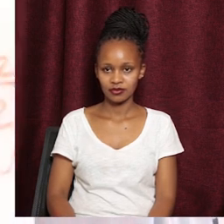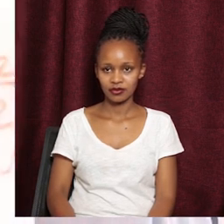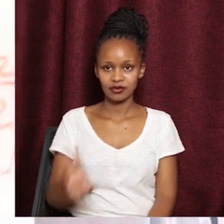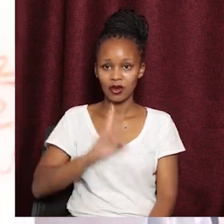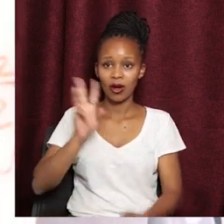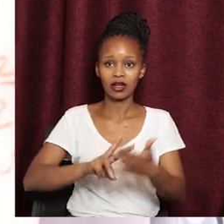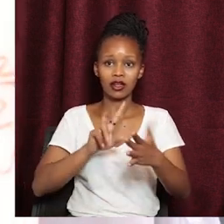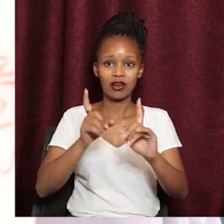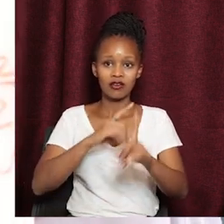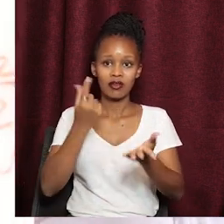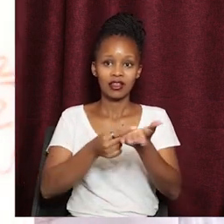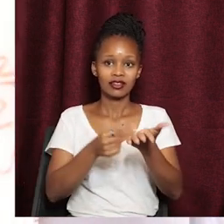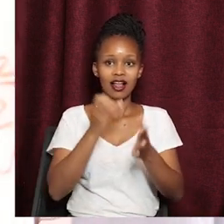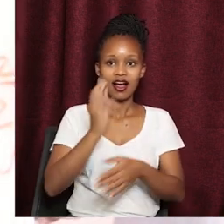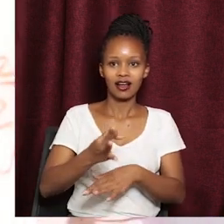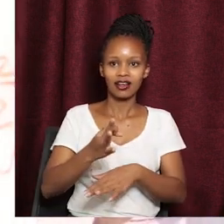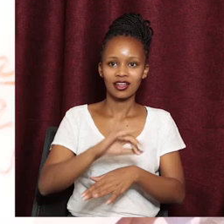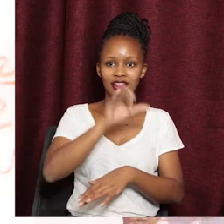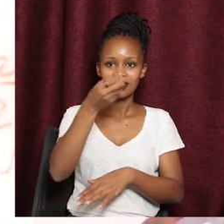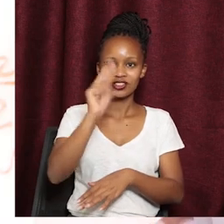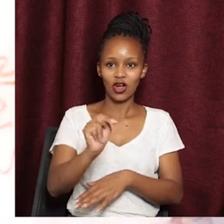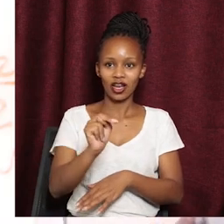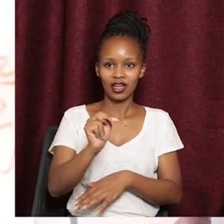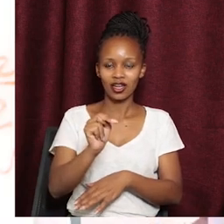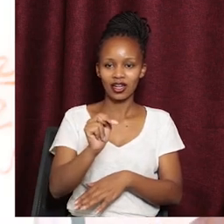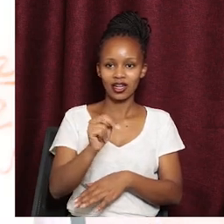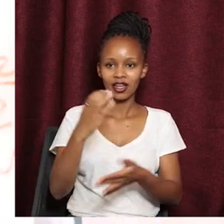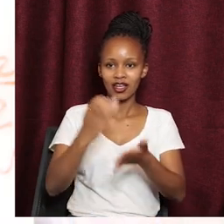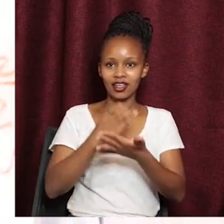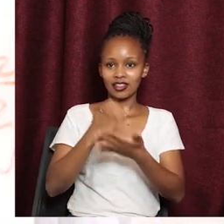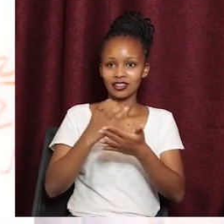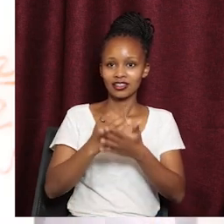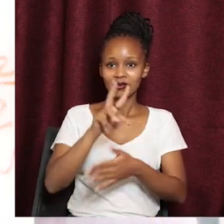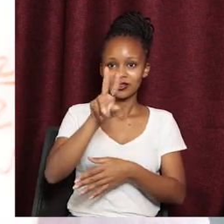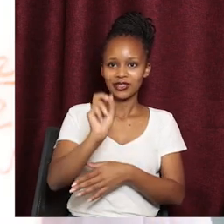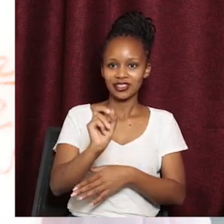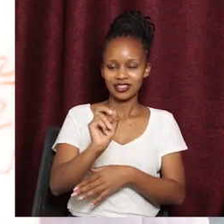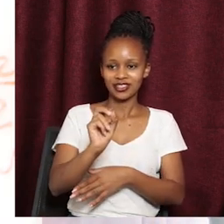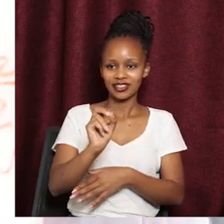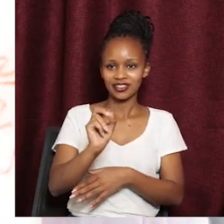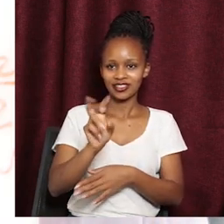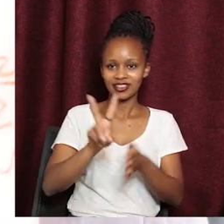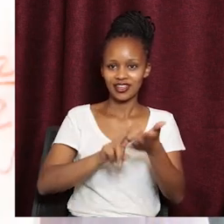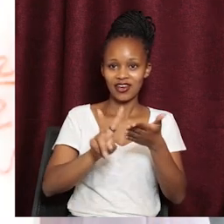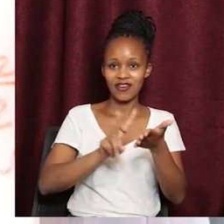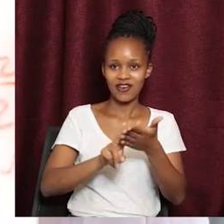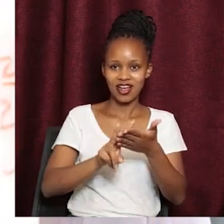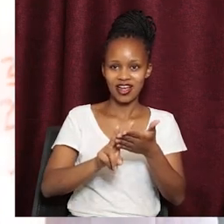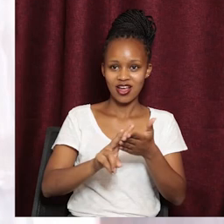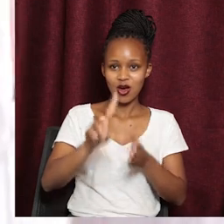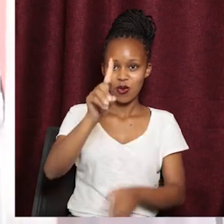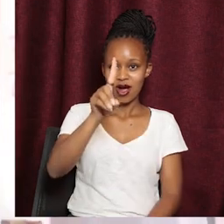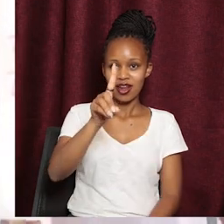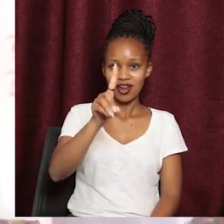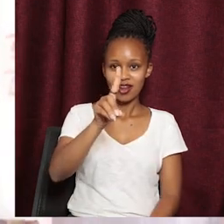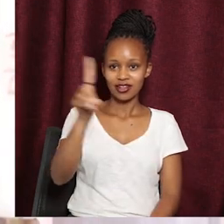We are reading from the Gospel of St. John, chapter 20, verses